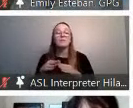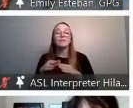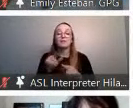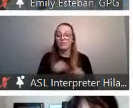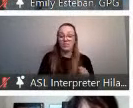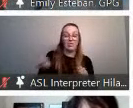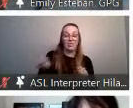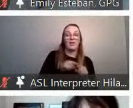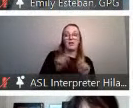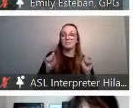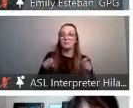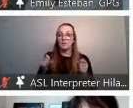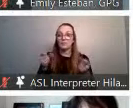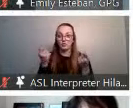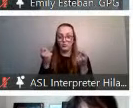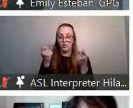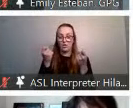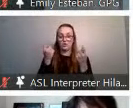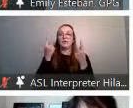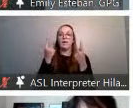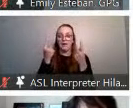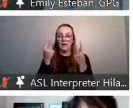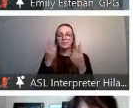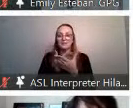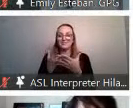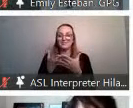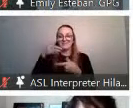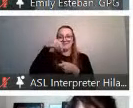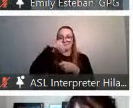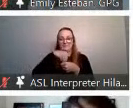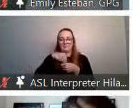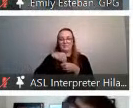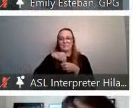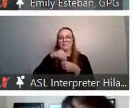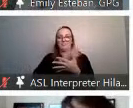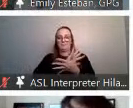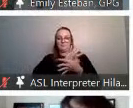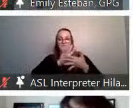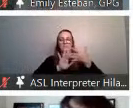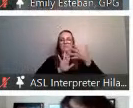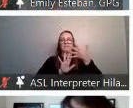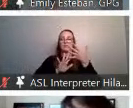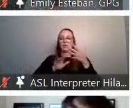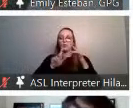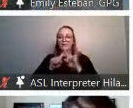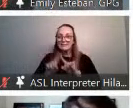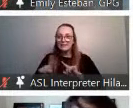understand what those components mean, what the differences